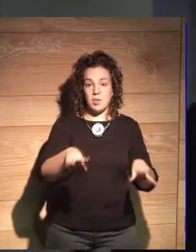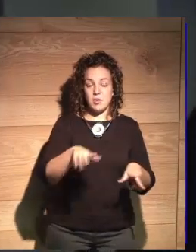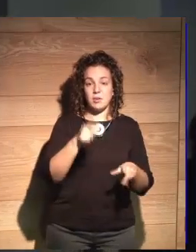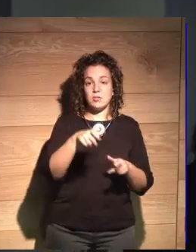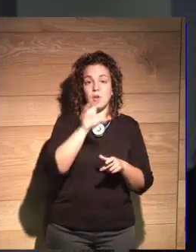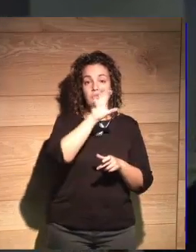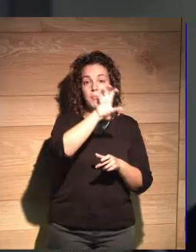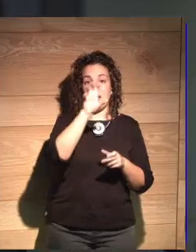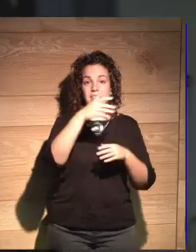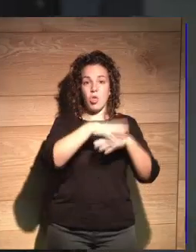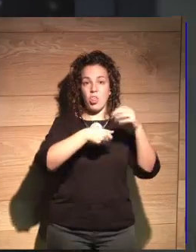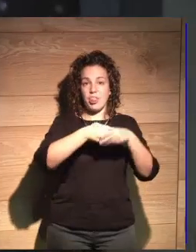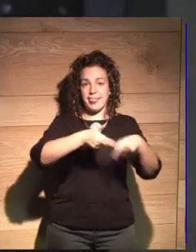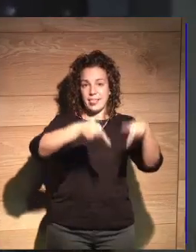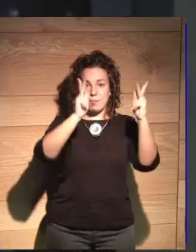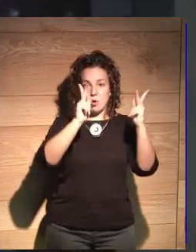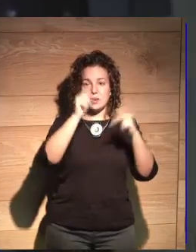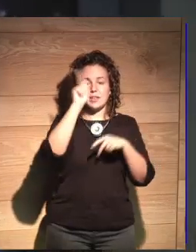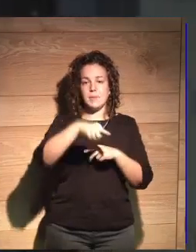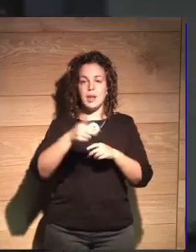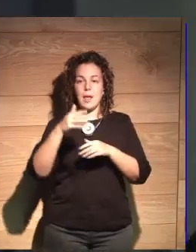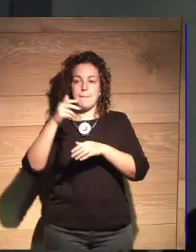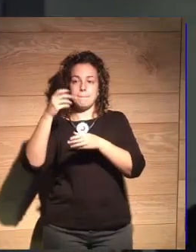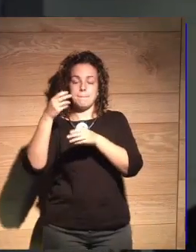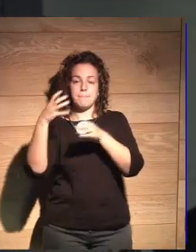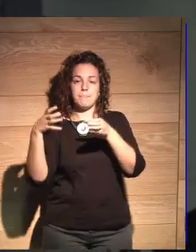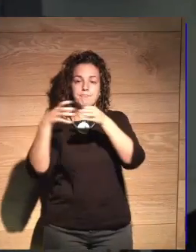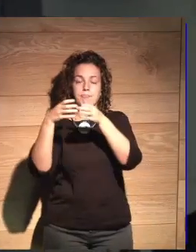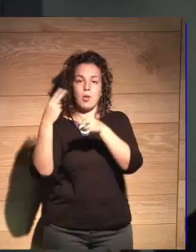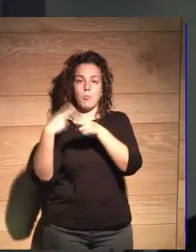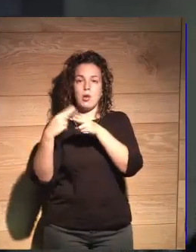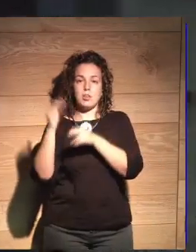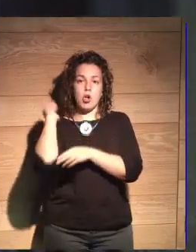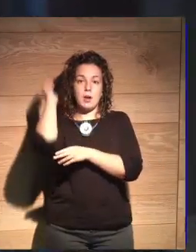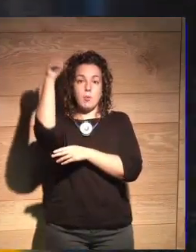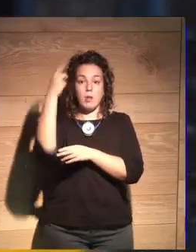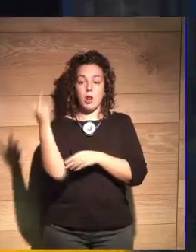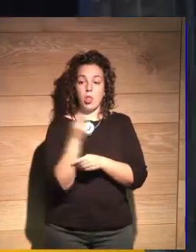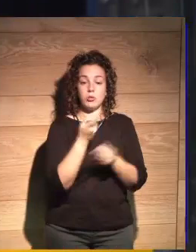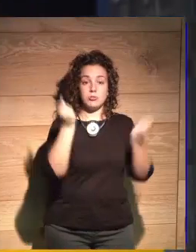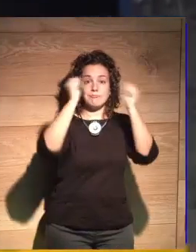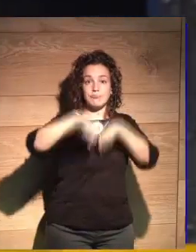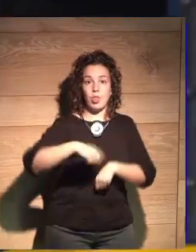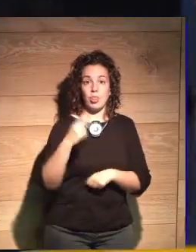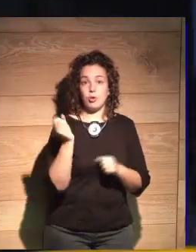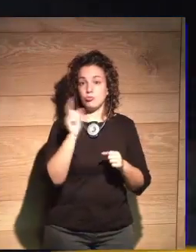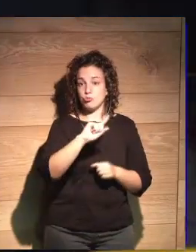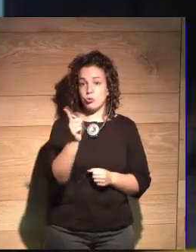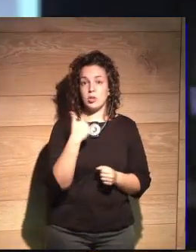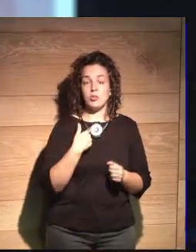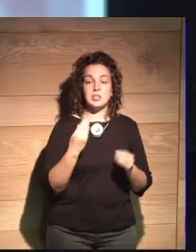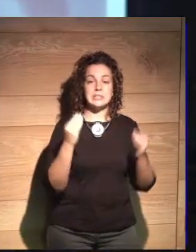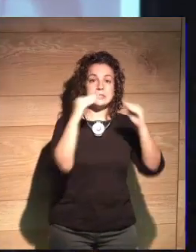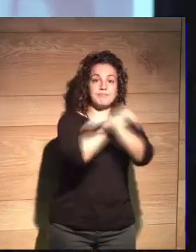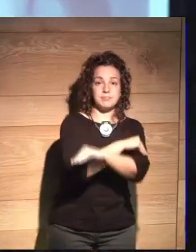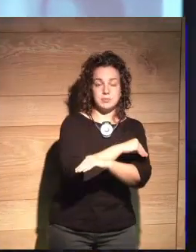it's still worse than that. There's disagreement within the United States. My state of California is now suing the federal